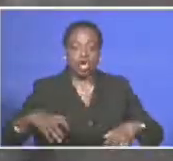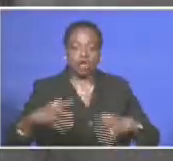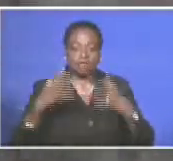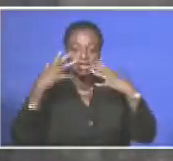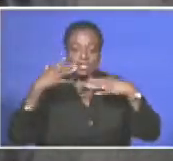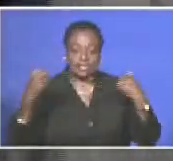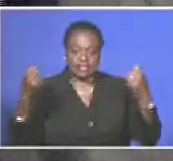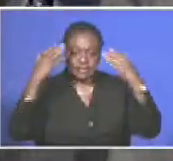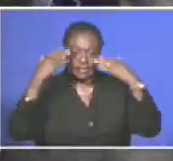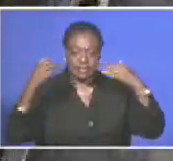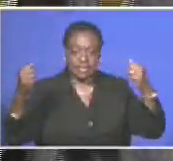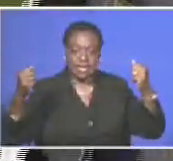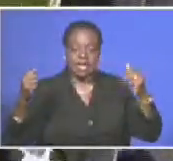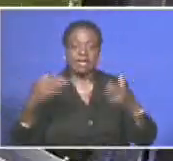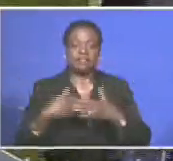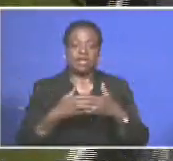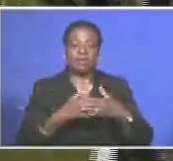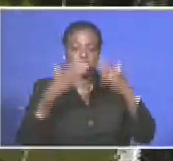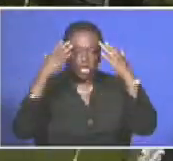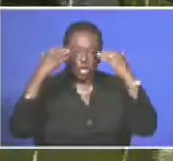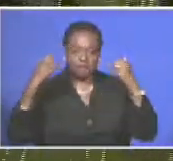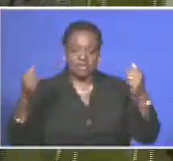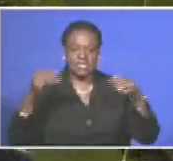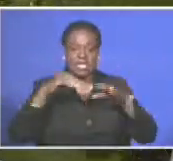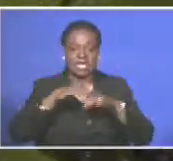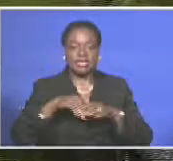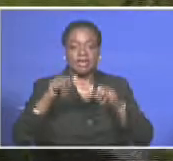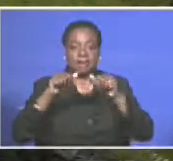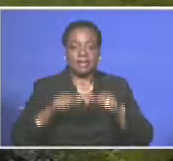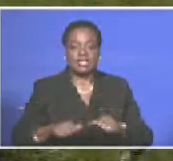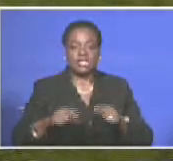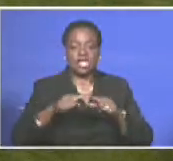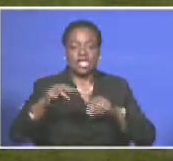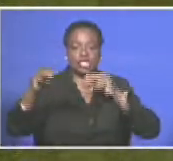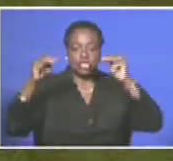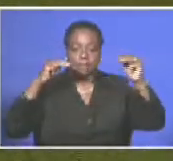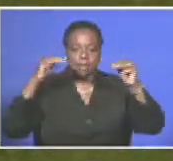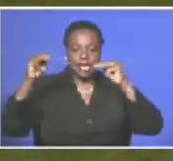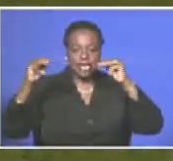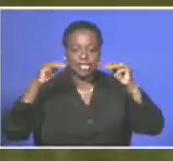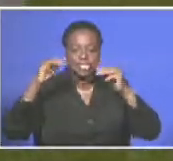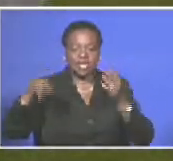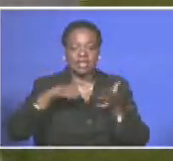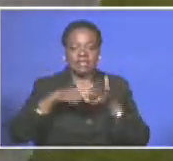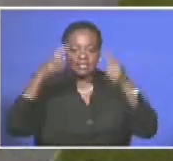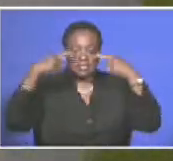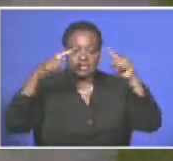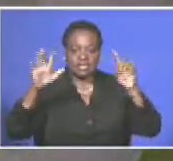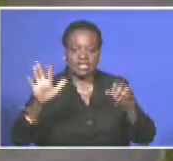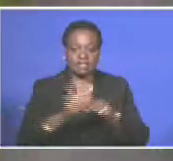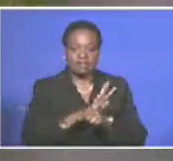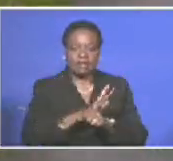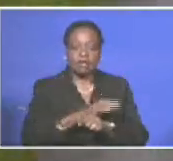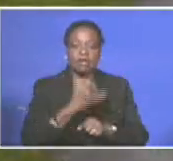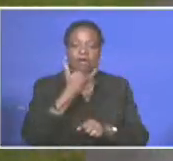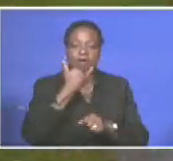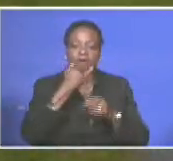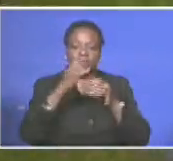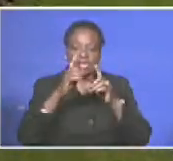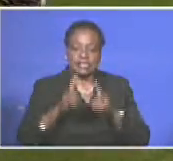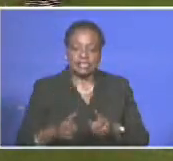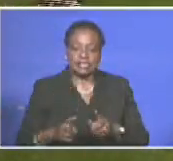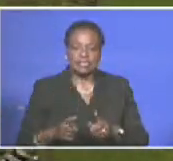confidence in our ability to manage the complexity of this successful offender